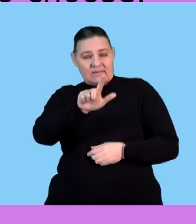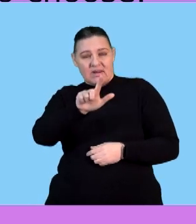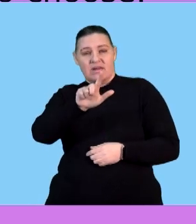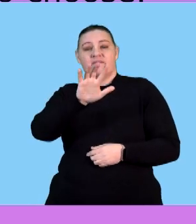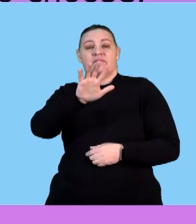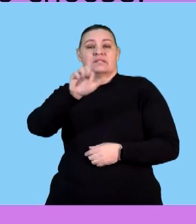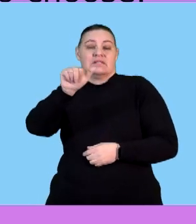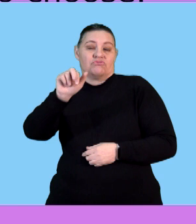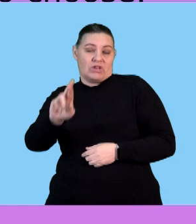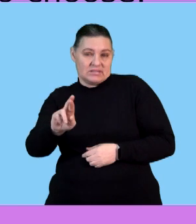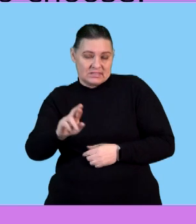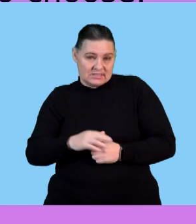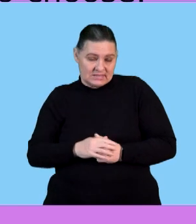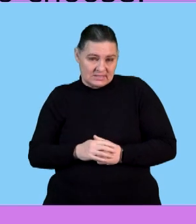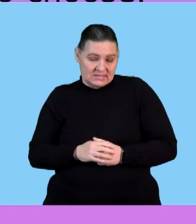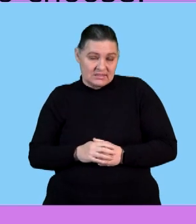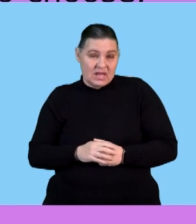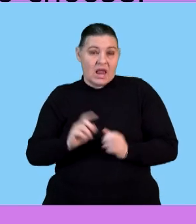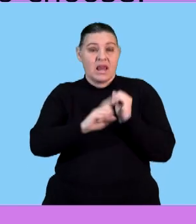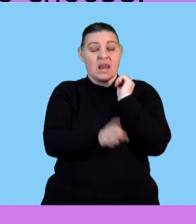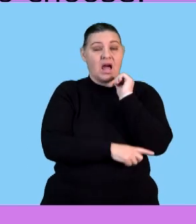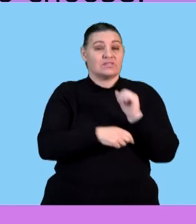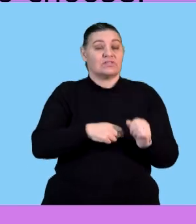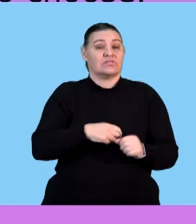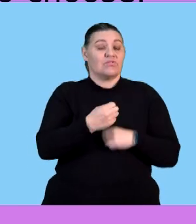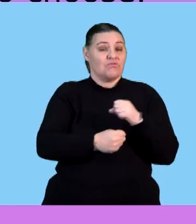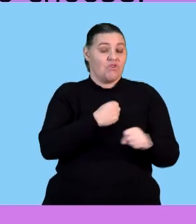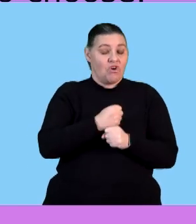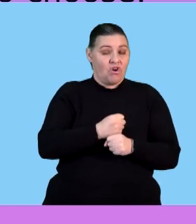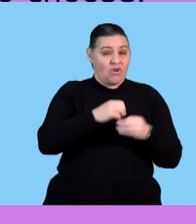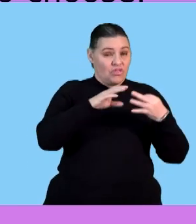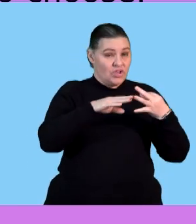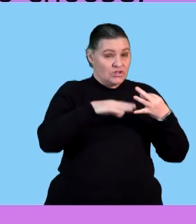13,756 Rand. And lastly, for year 3.